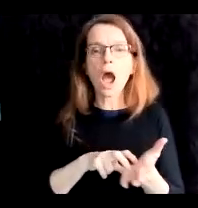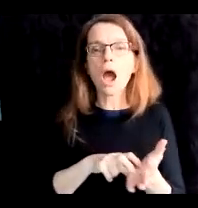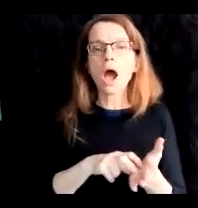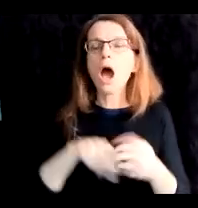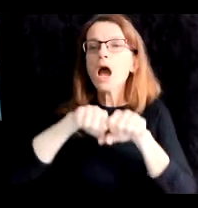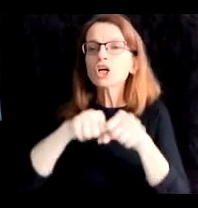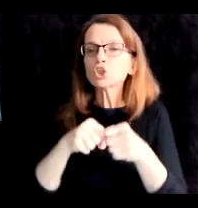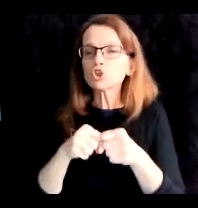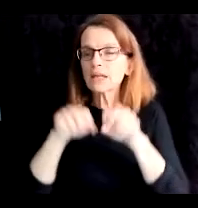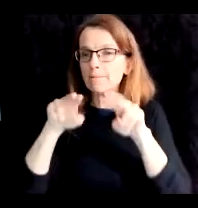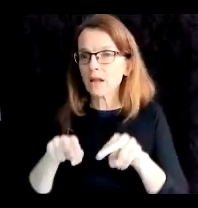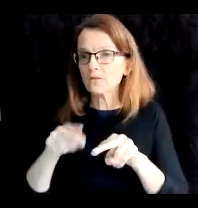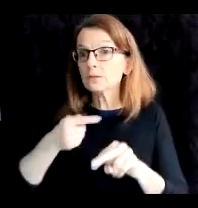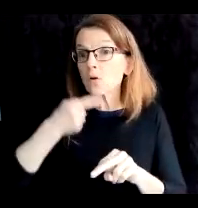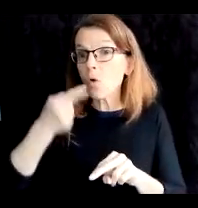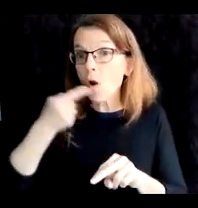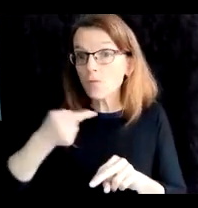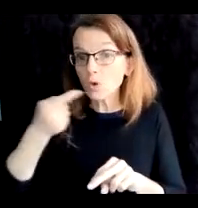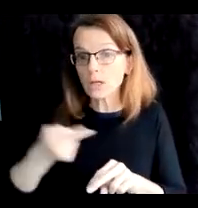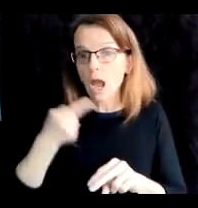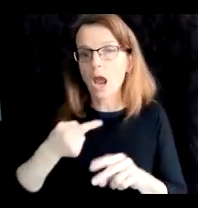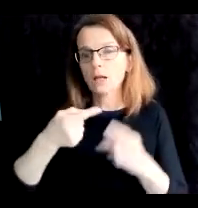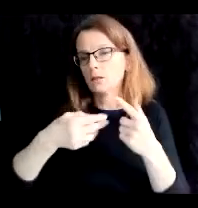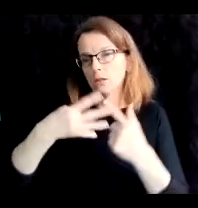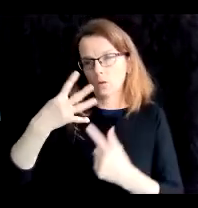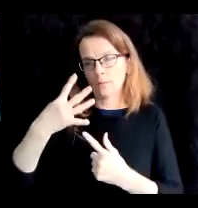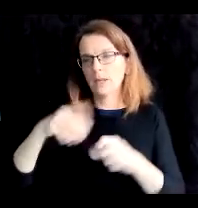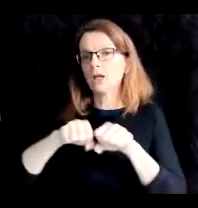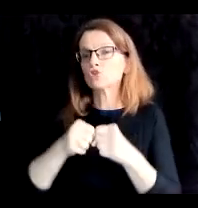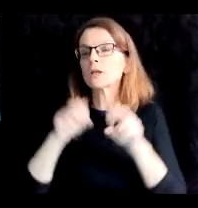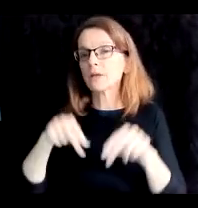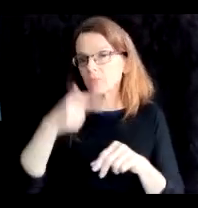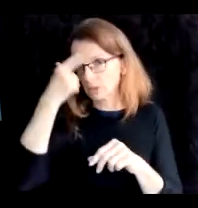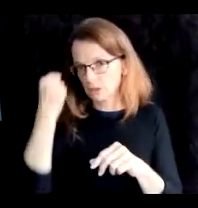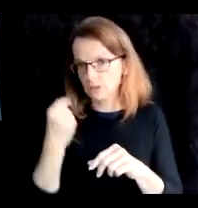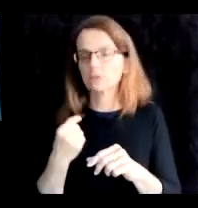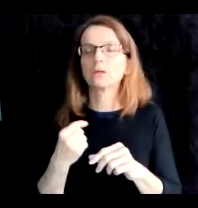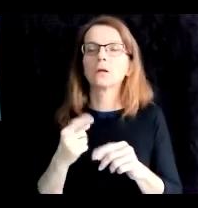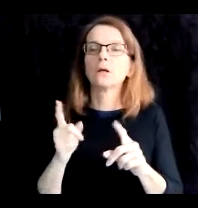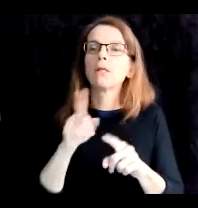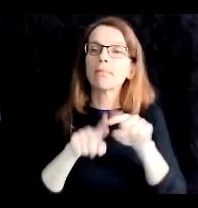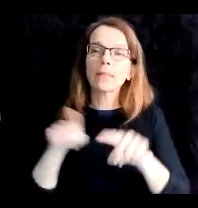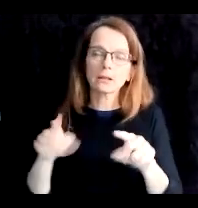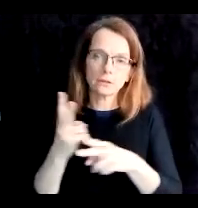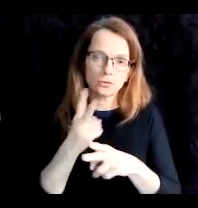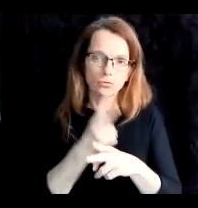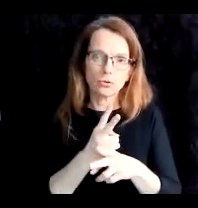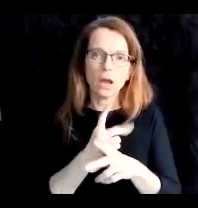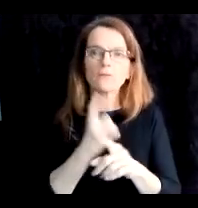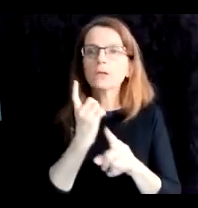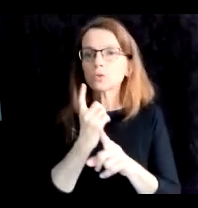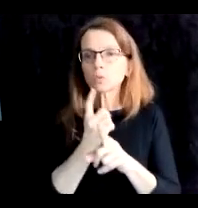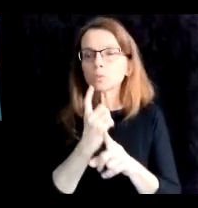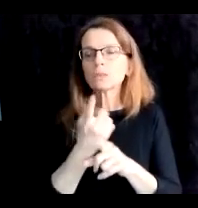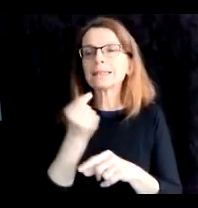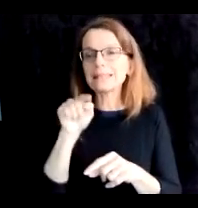could stand isolating and fighting this phenomena, being untouched by them, despite all of the efforts. And now I